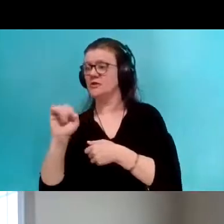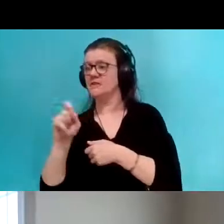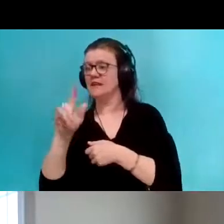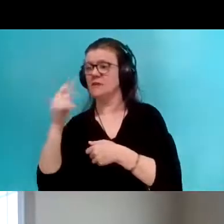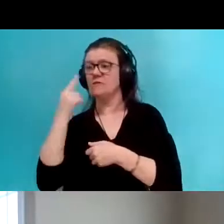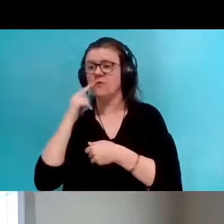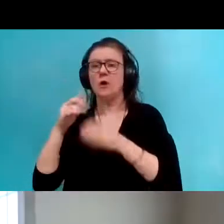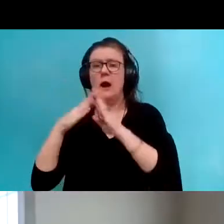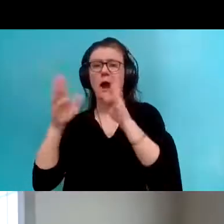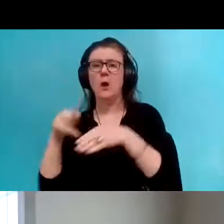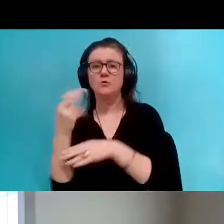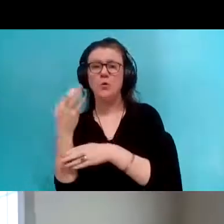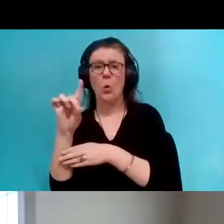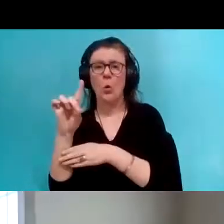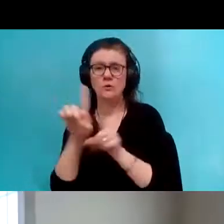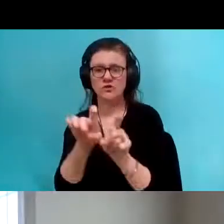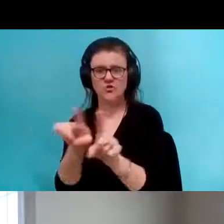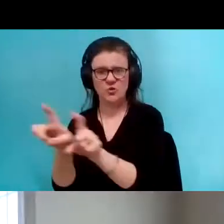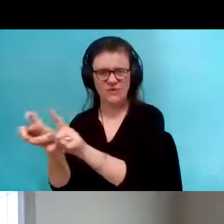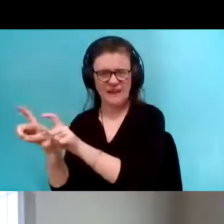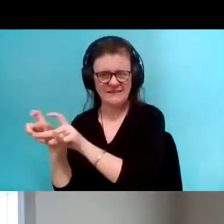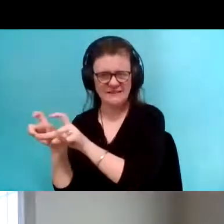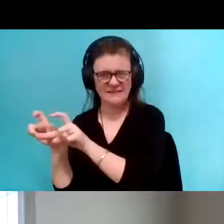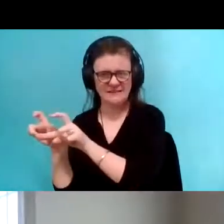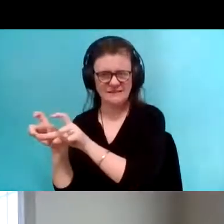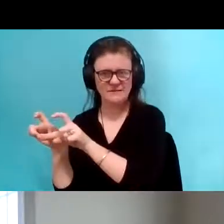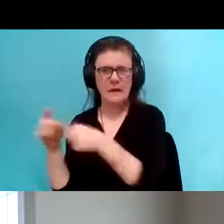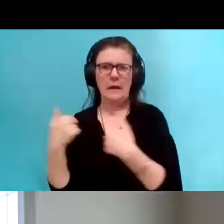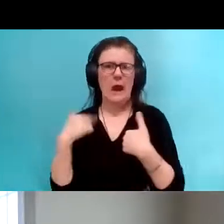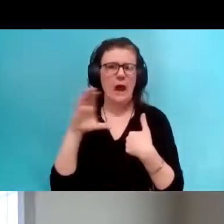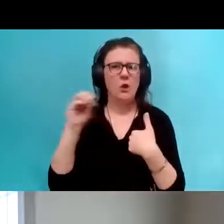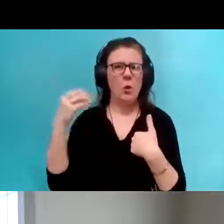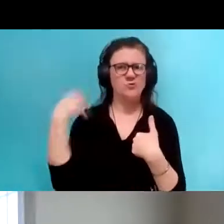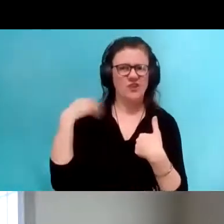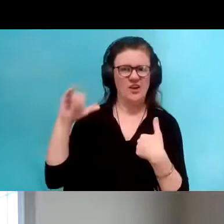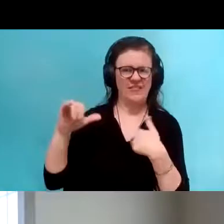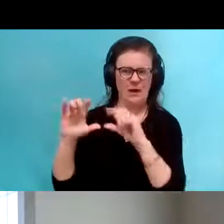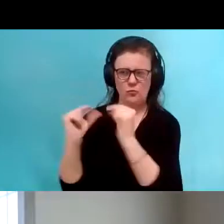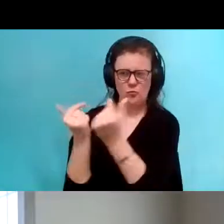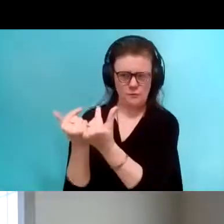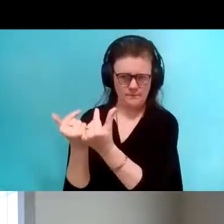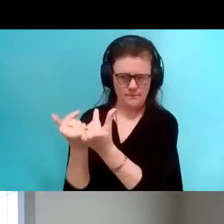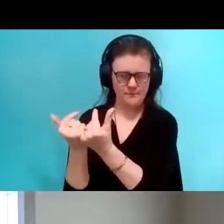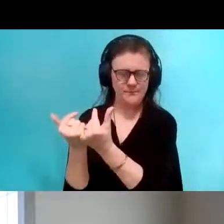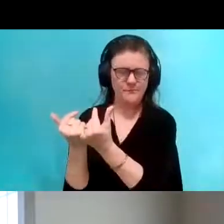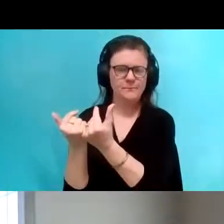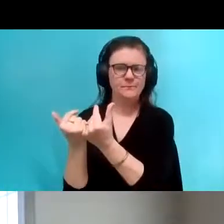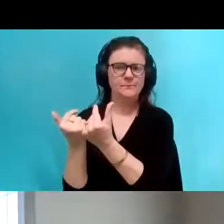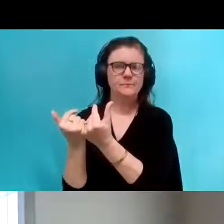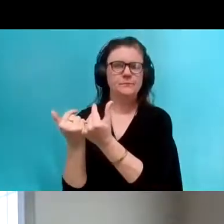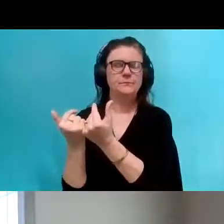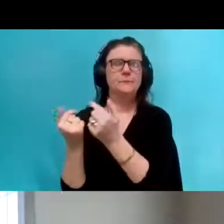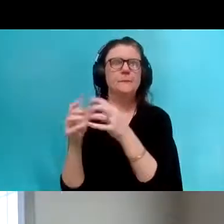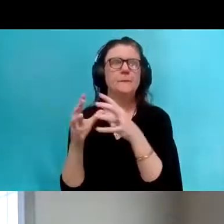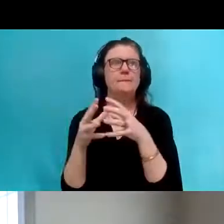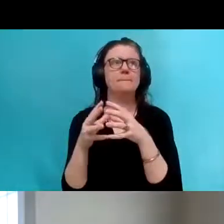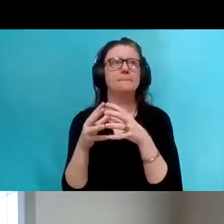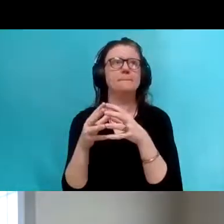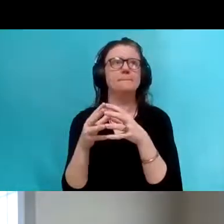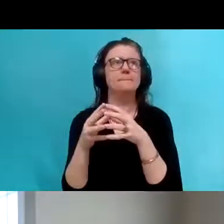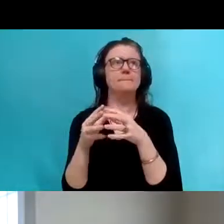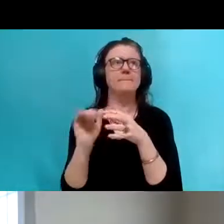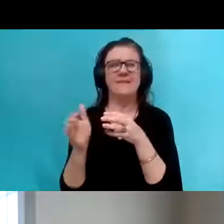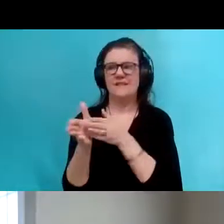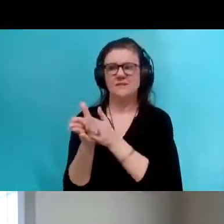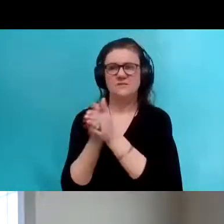Surveys, which I co-chair. And in fact, and this initiative is actually